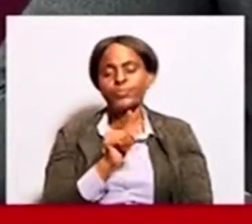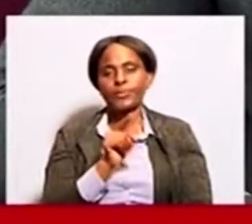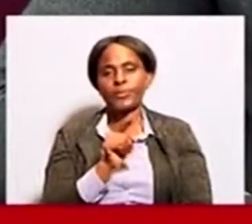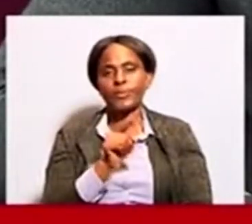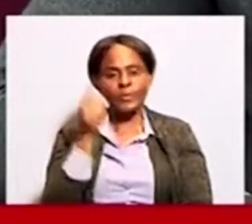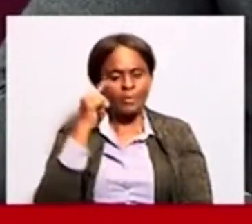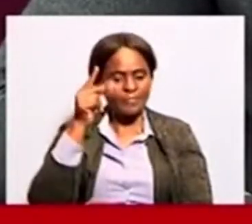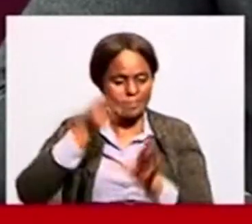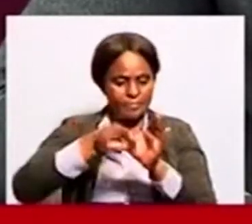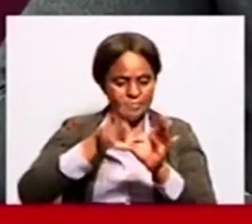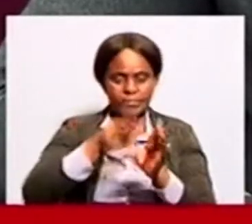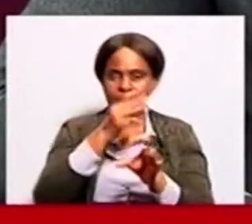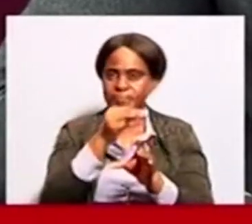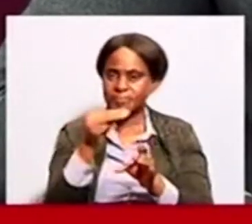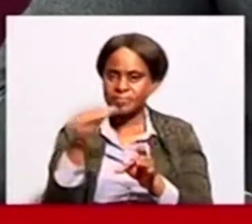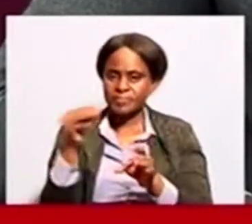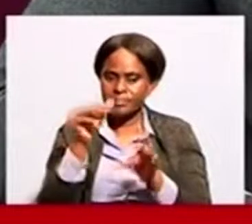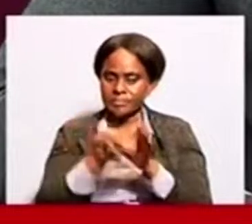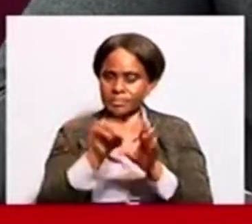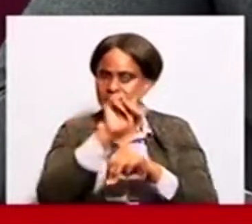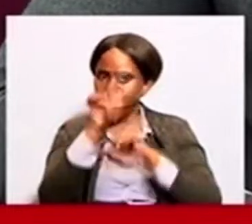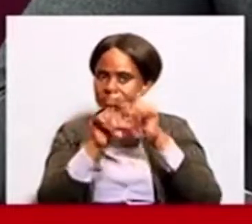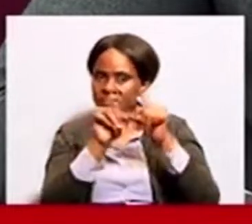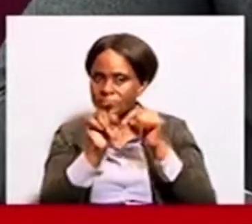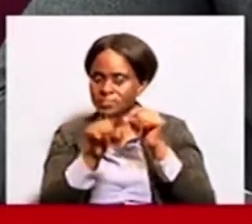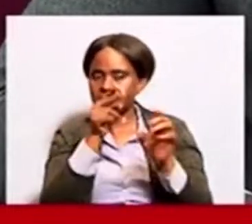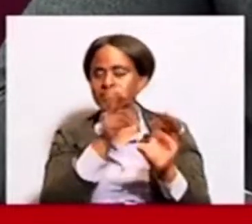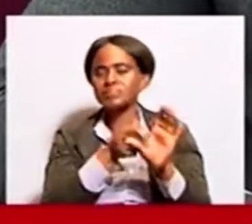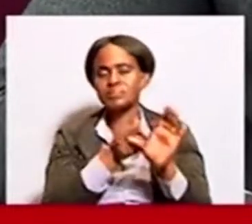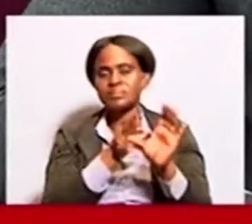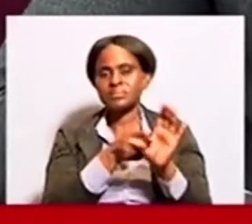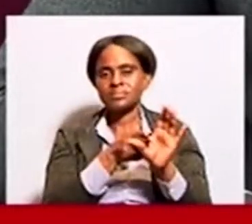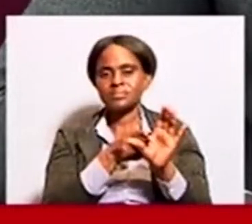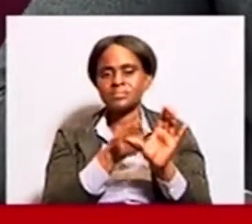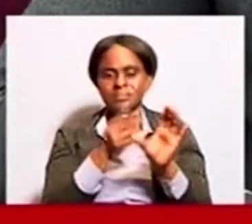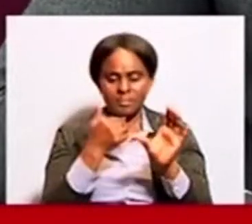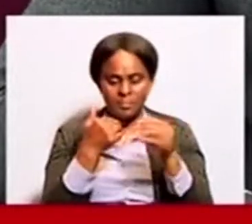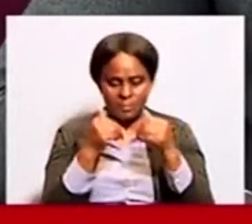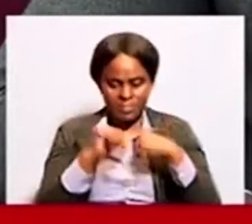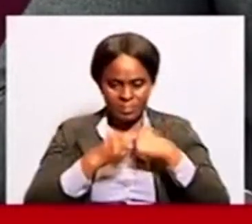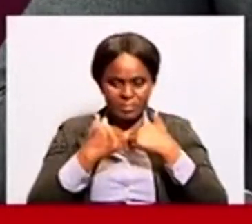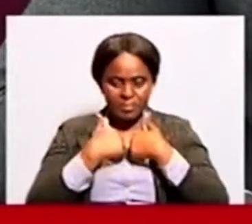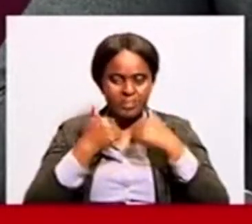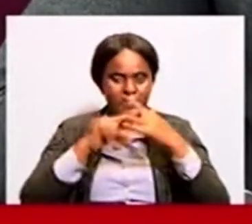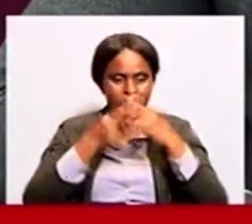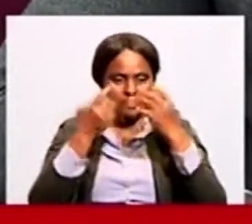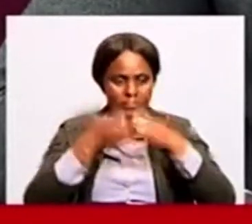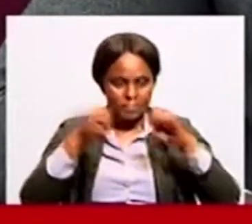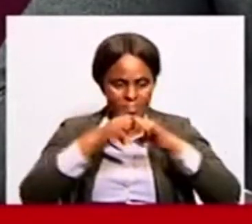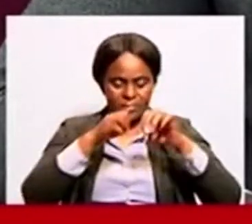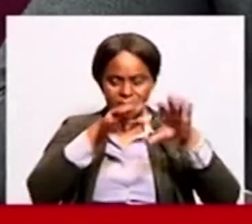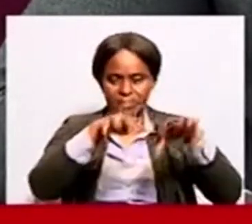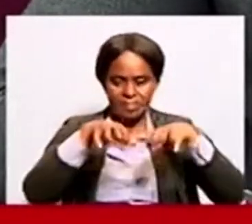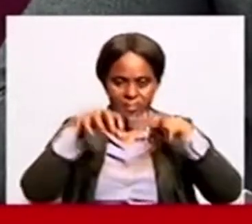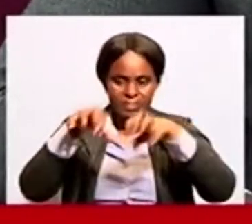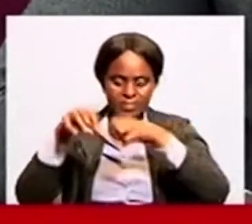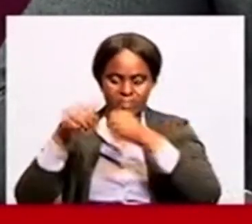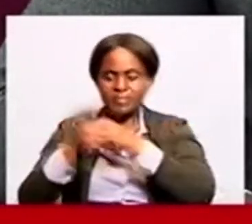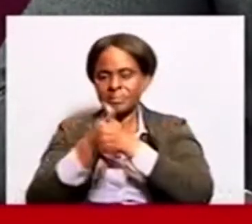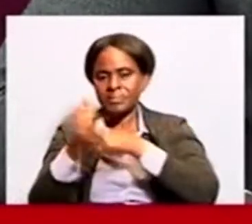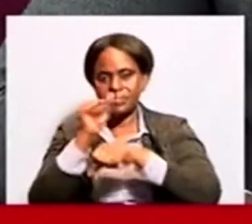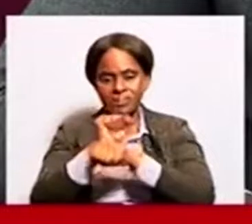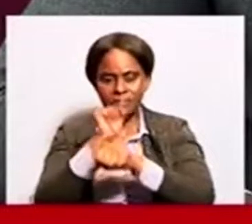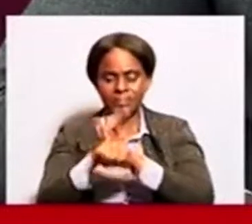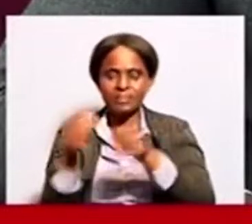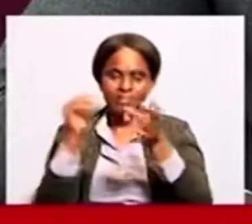for fuel, the materials in question here is fuel. We had started even the grading and other works. Then